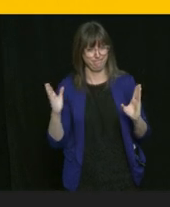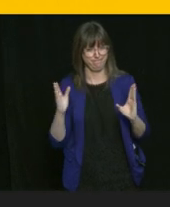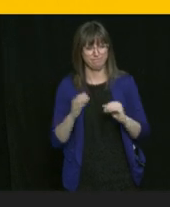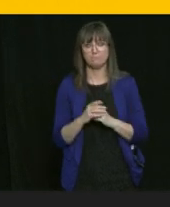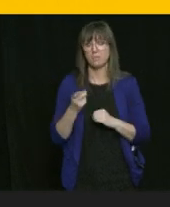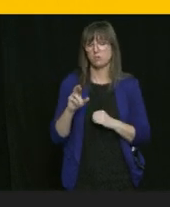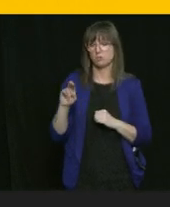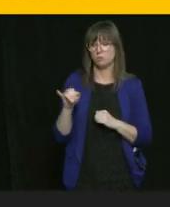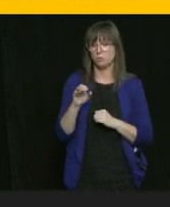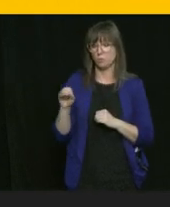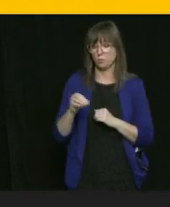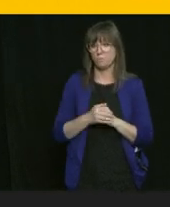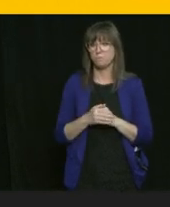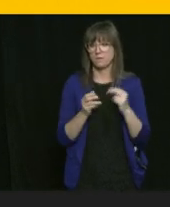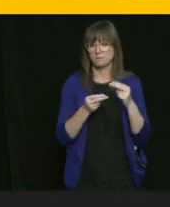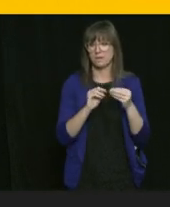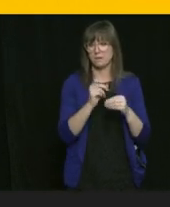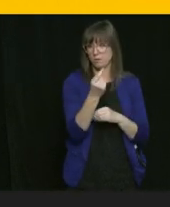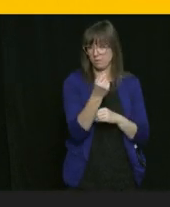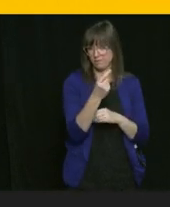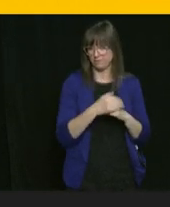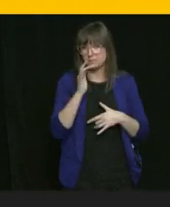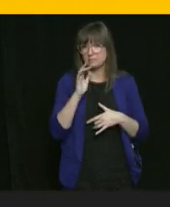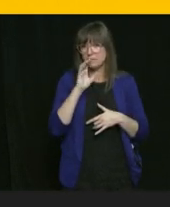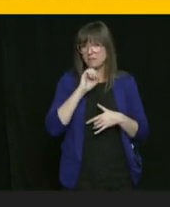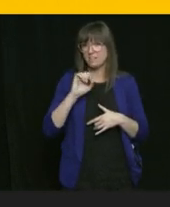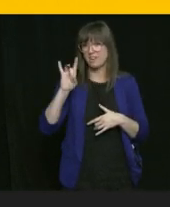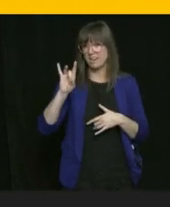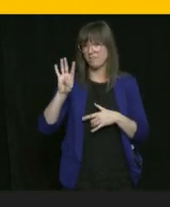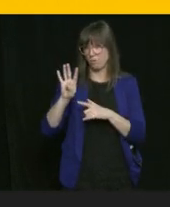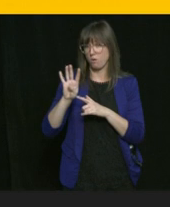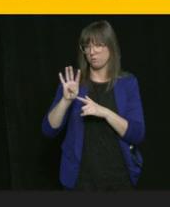Diapositive 11. Slide 11.